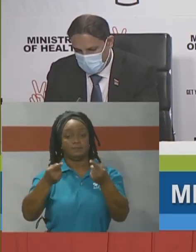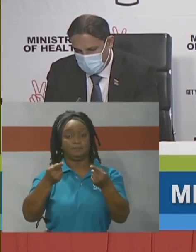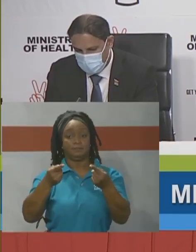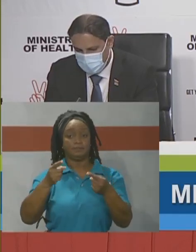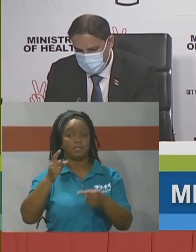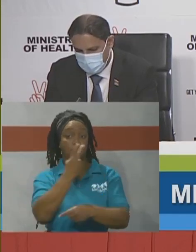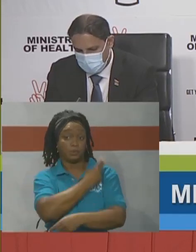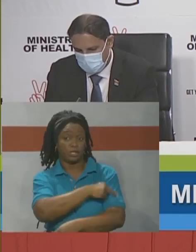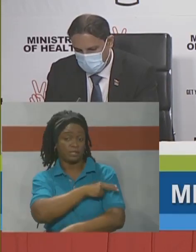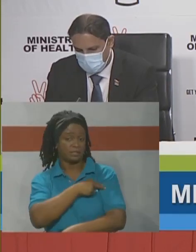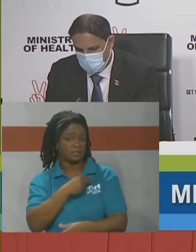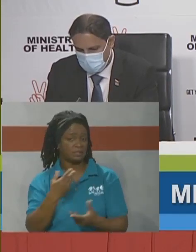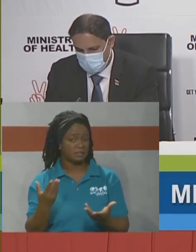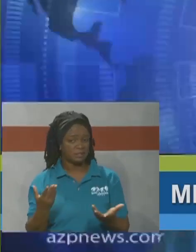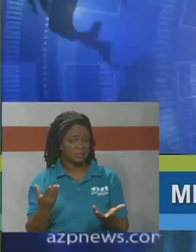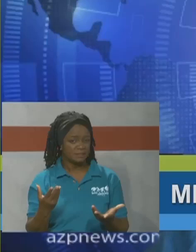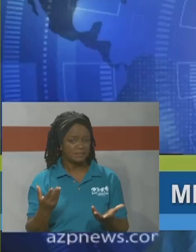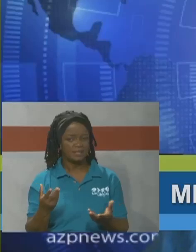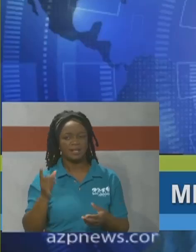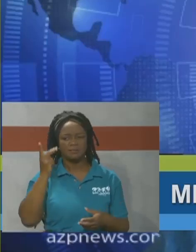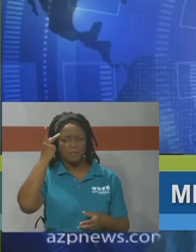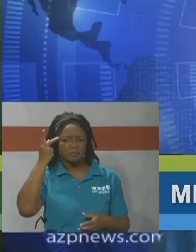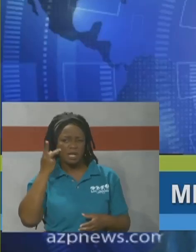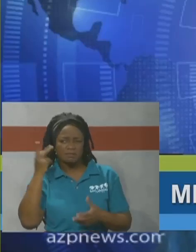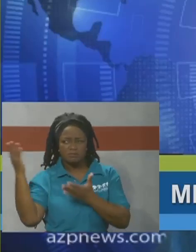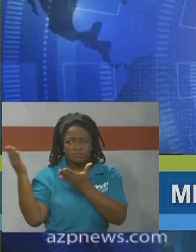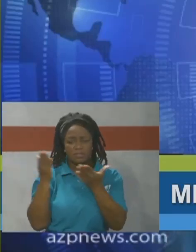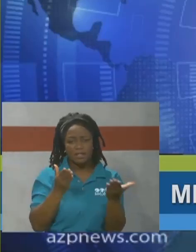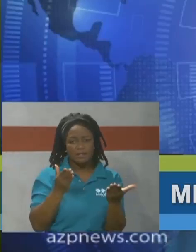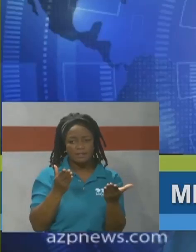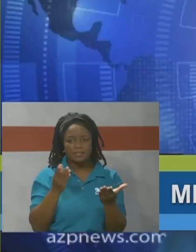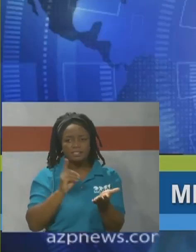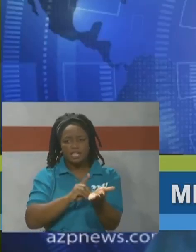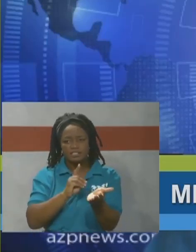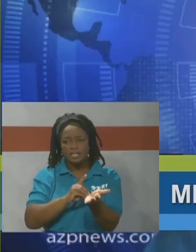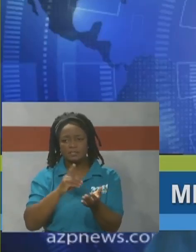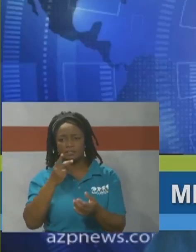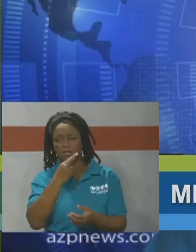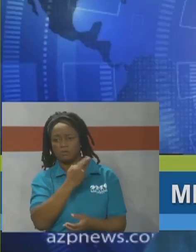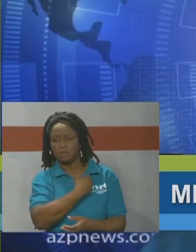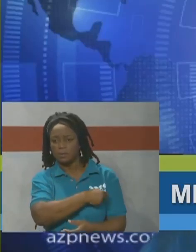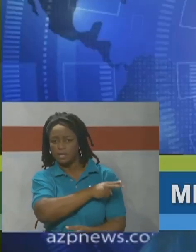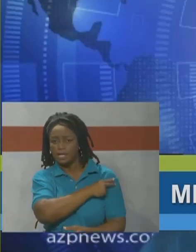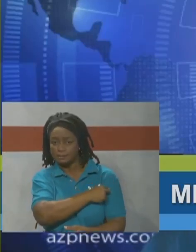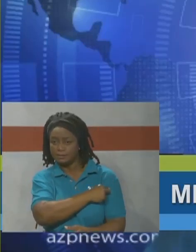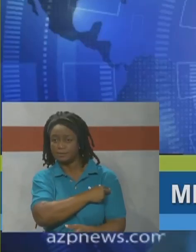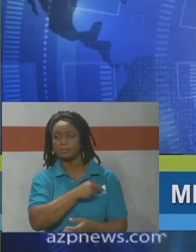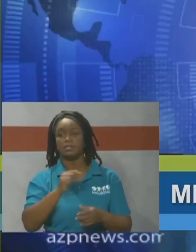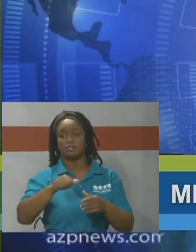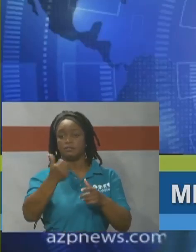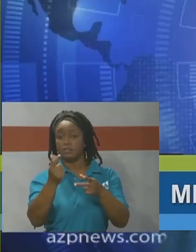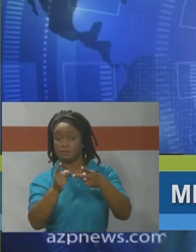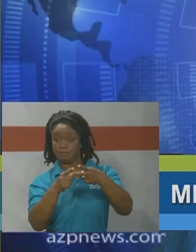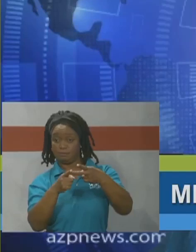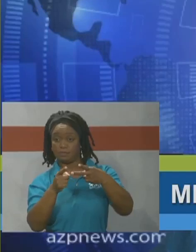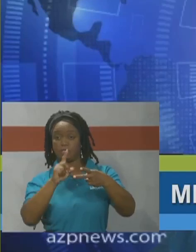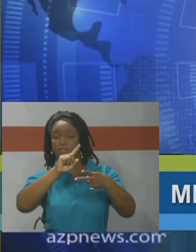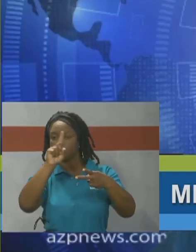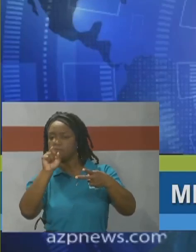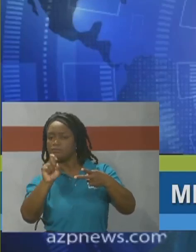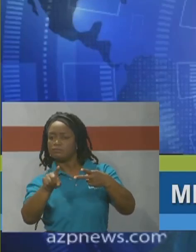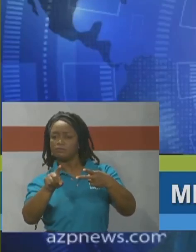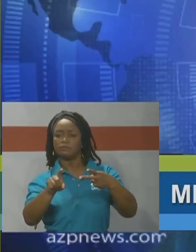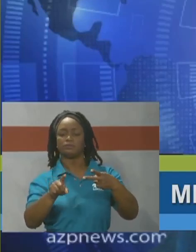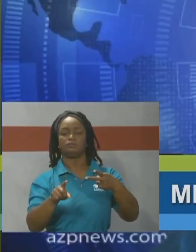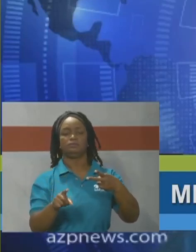go to a doctor or go to a clinic for him? One. And my second question, maybe to the minister. Minister, I think